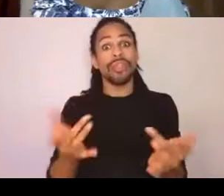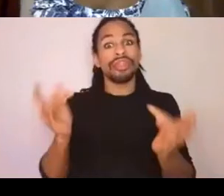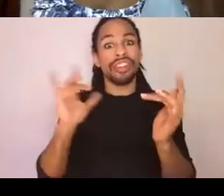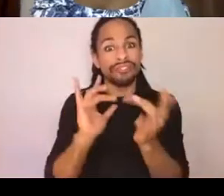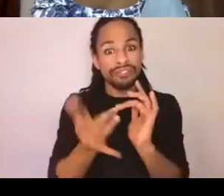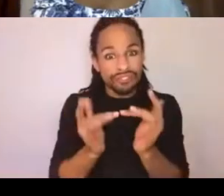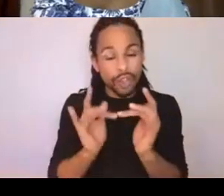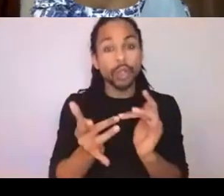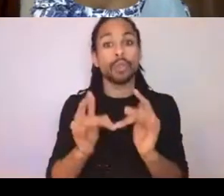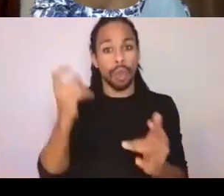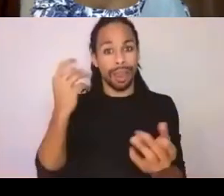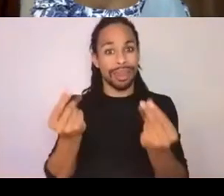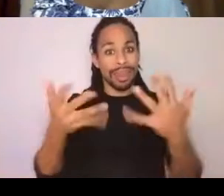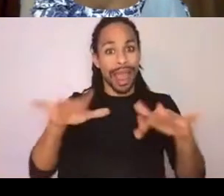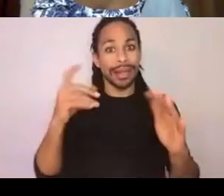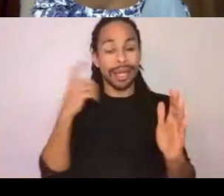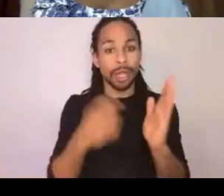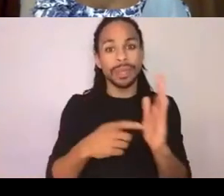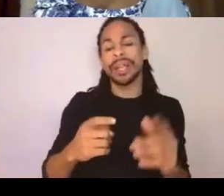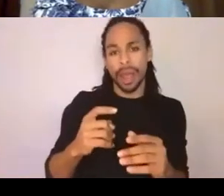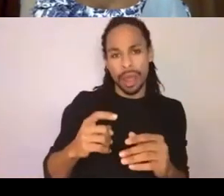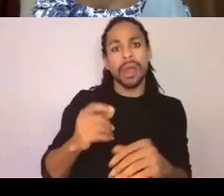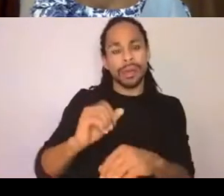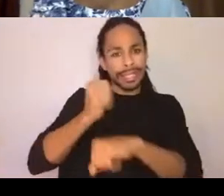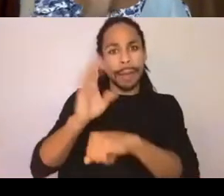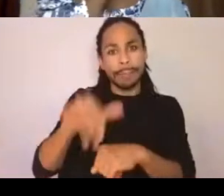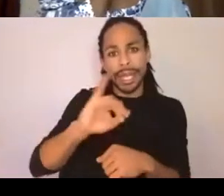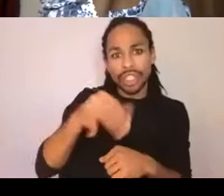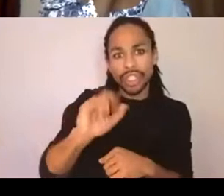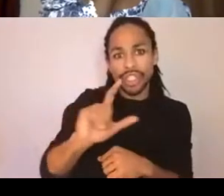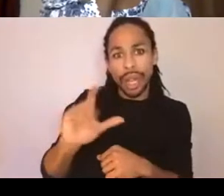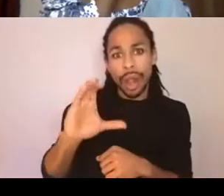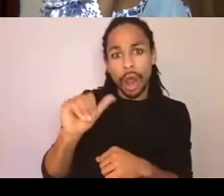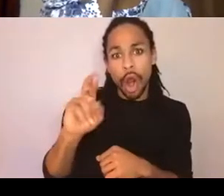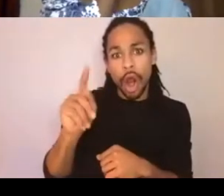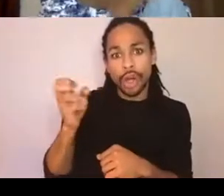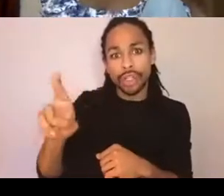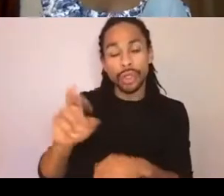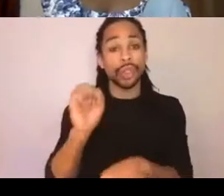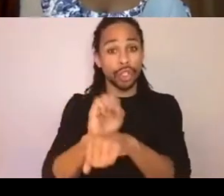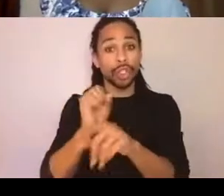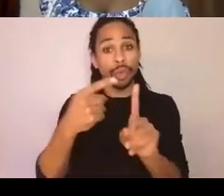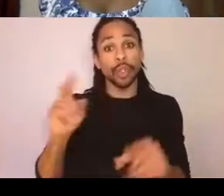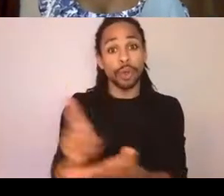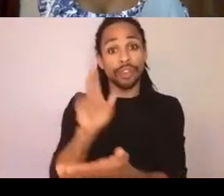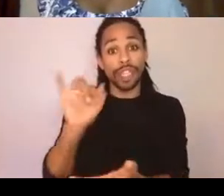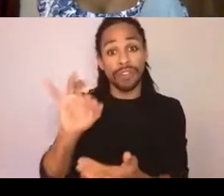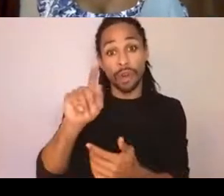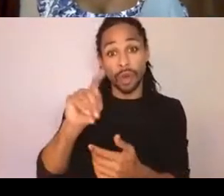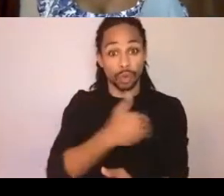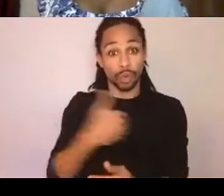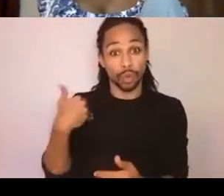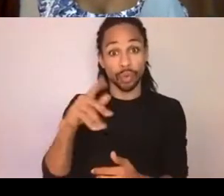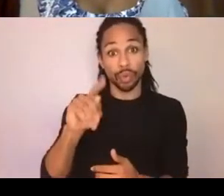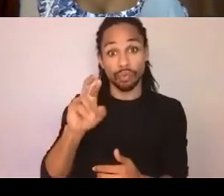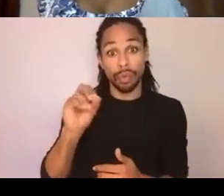a professor in the Indigenous Studies and the Drama, Theater, and Performance Studies departments at the University of Toronto. Carter